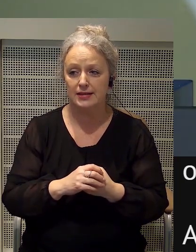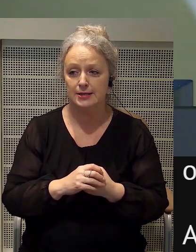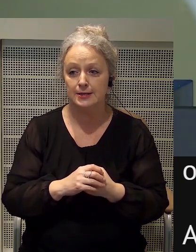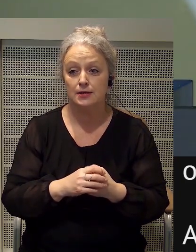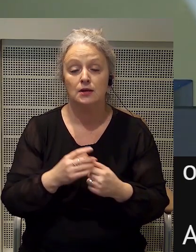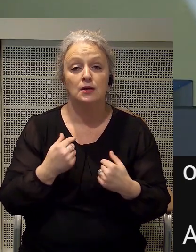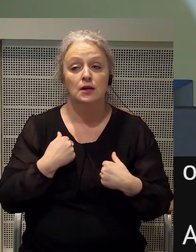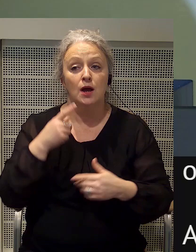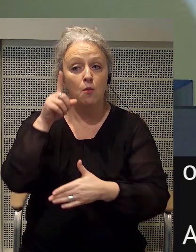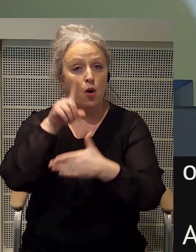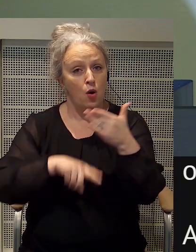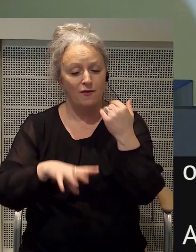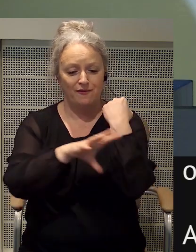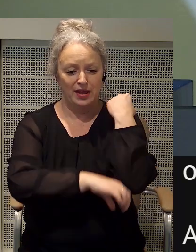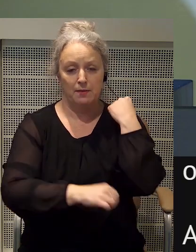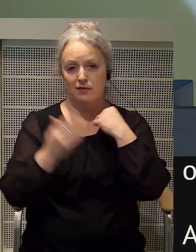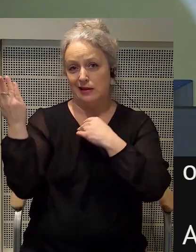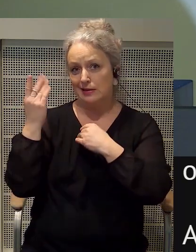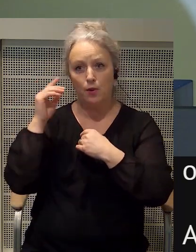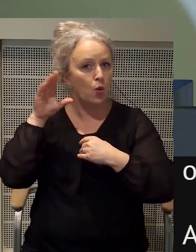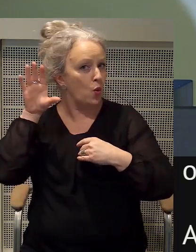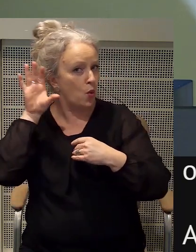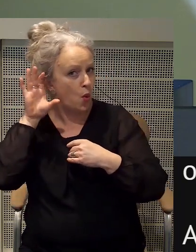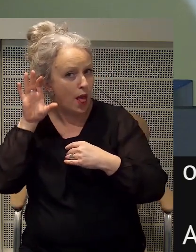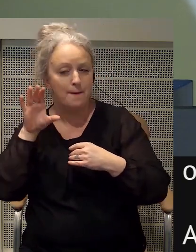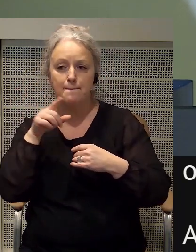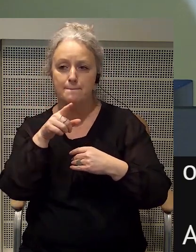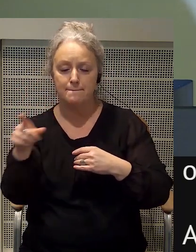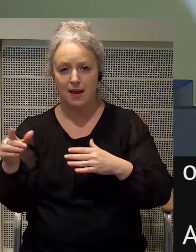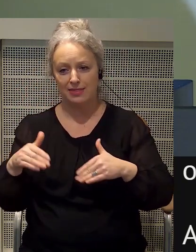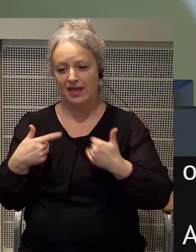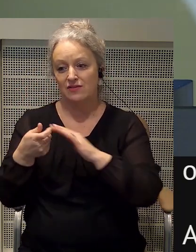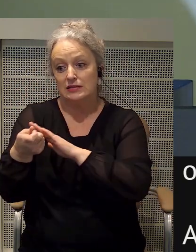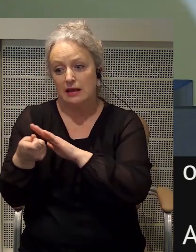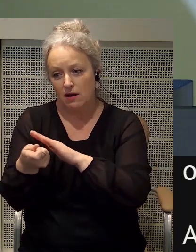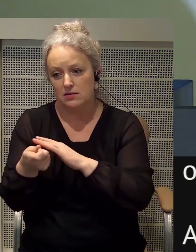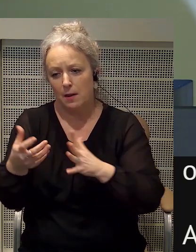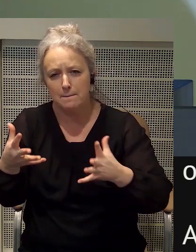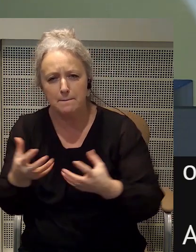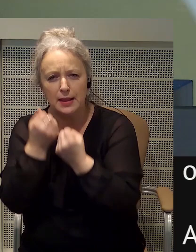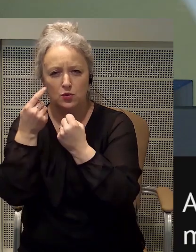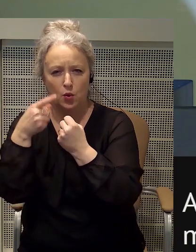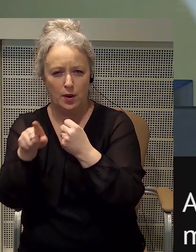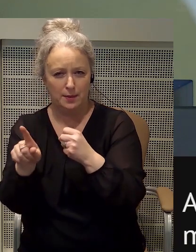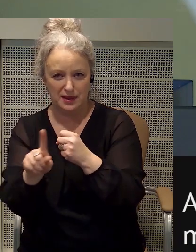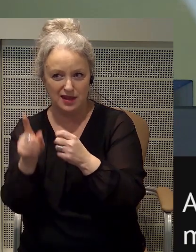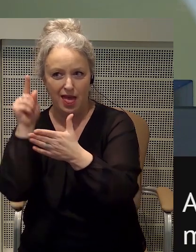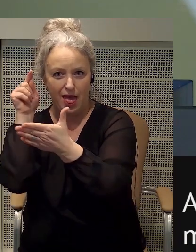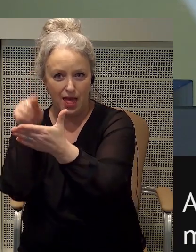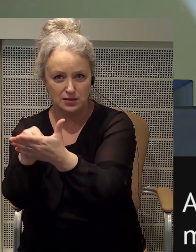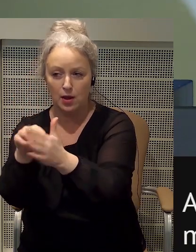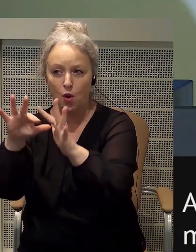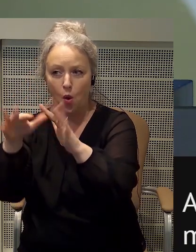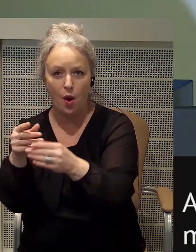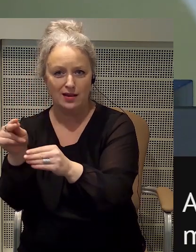market is too small. But as said before, I hope that the last speaker can tell us